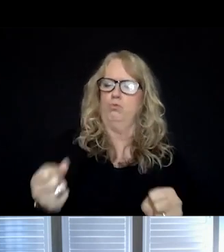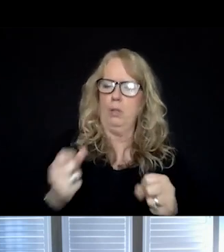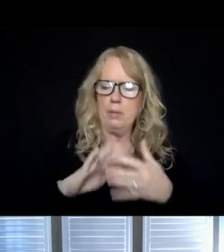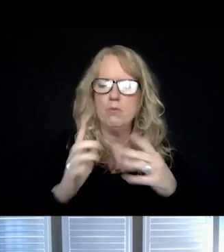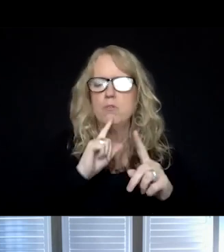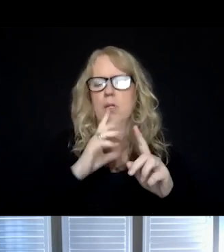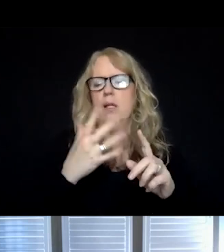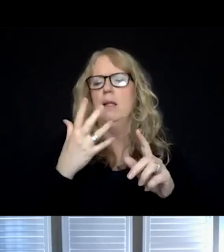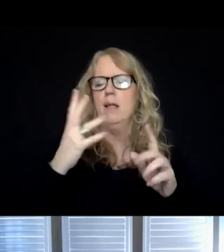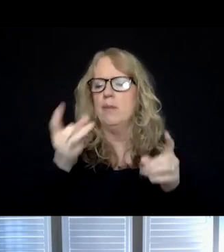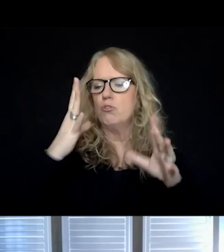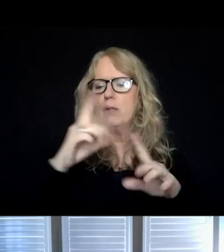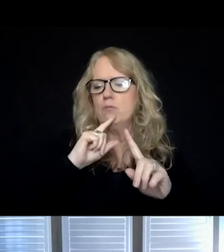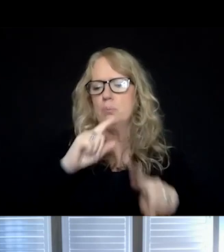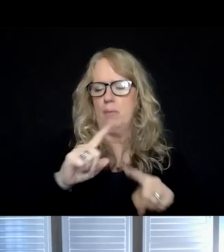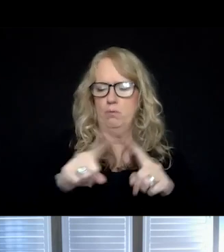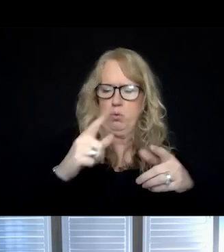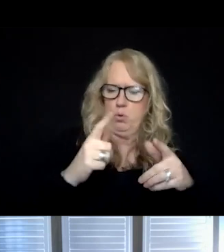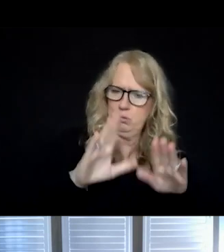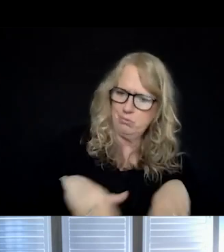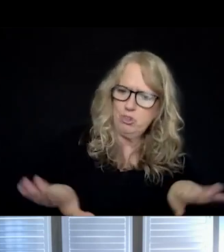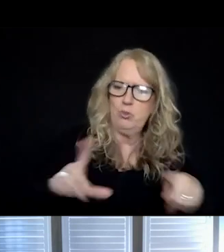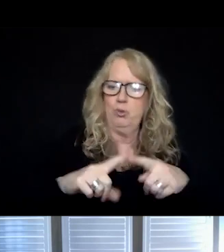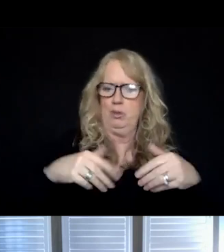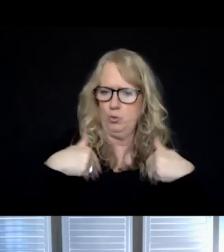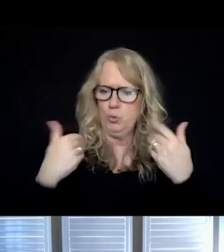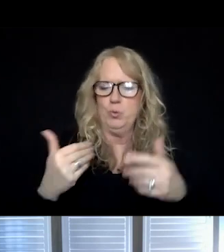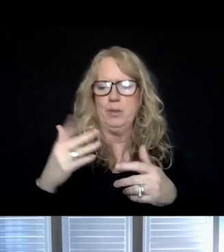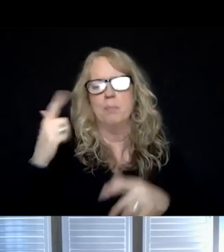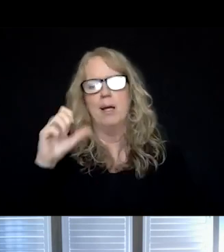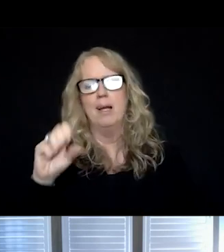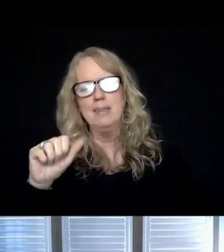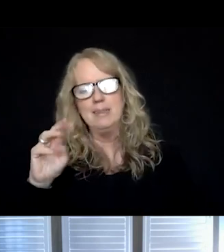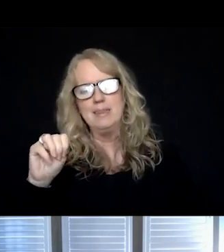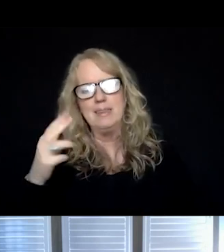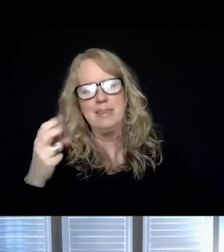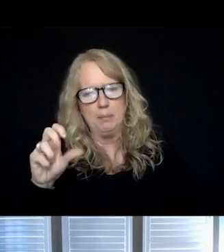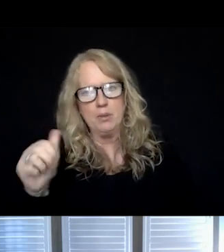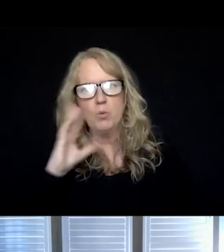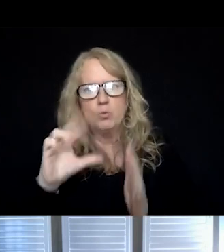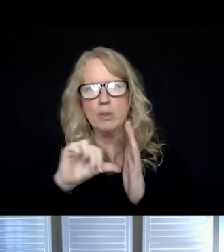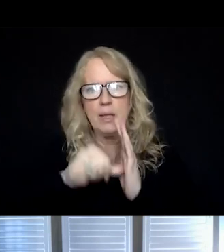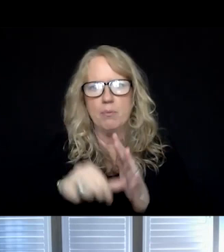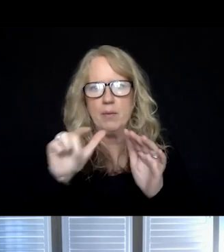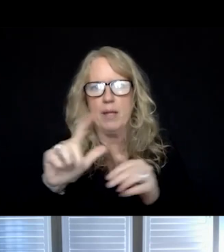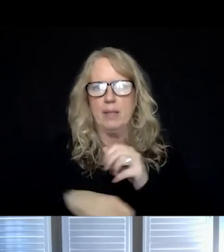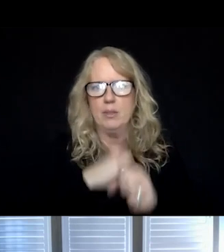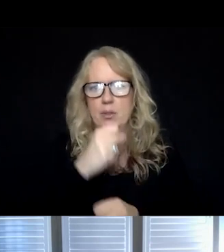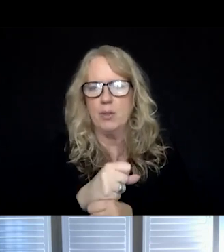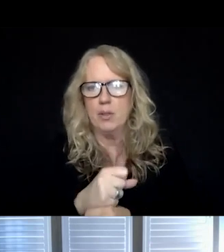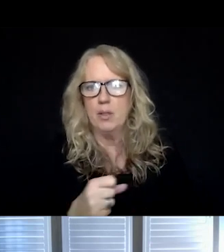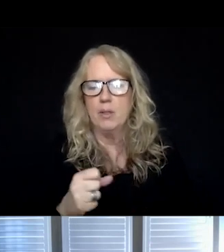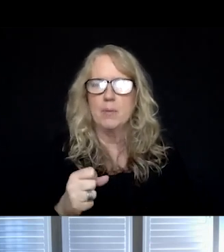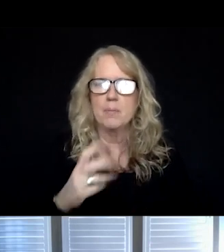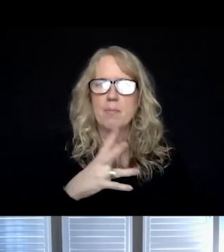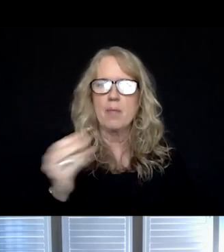for children, youth, and families because SAMHSA was putting emphasis on it in that year. We required protocols